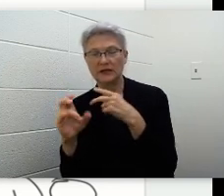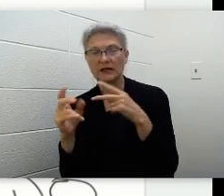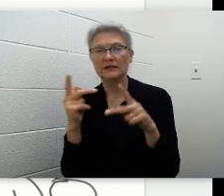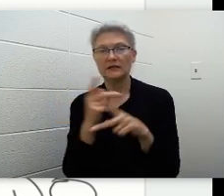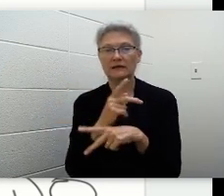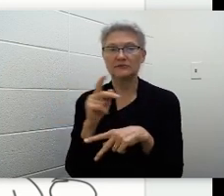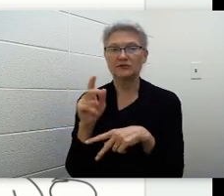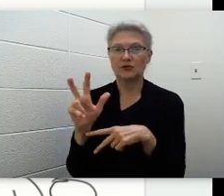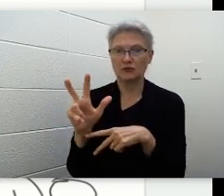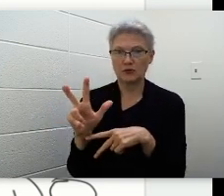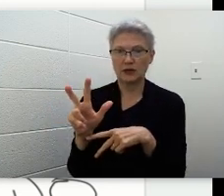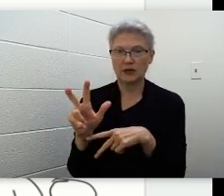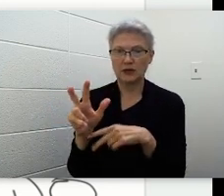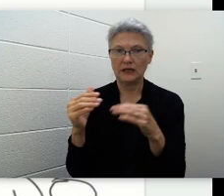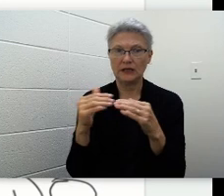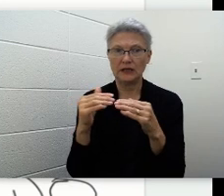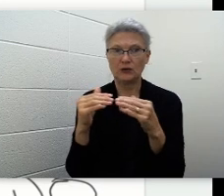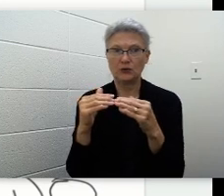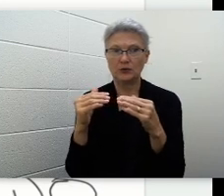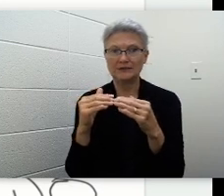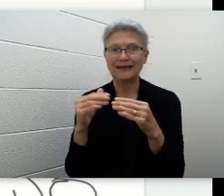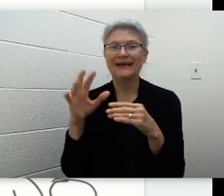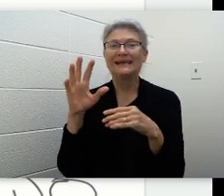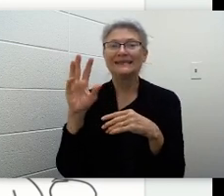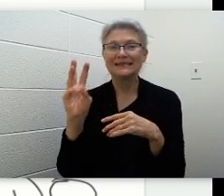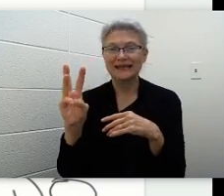times 3 equals